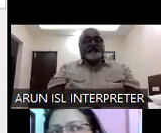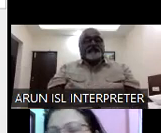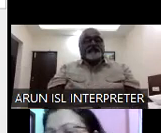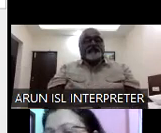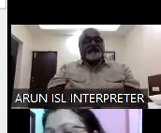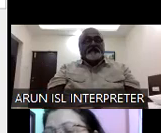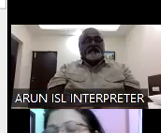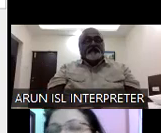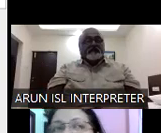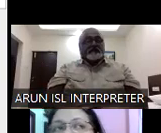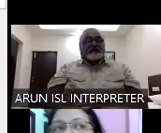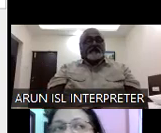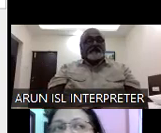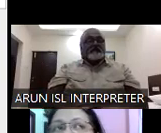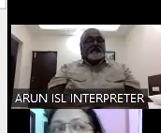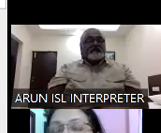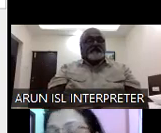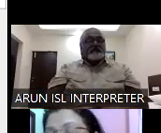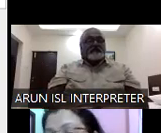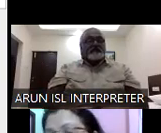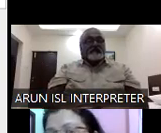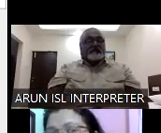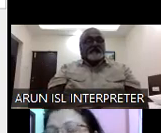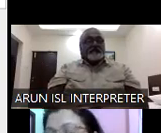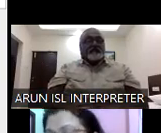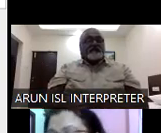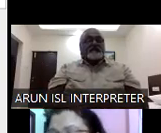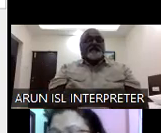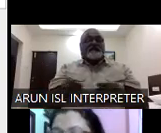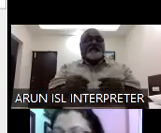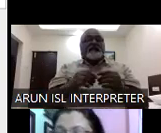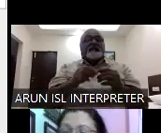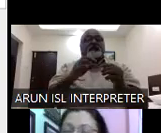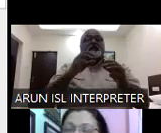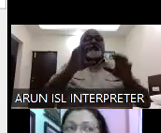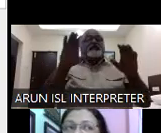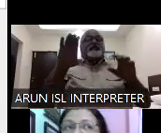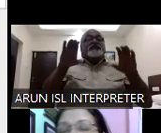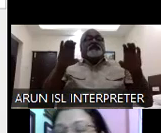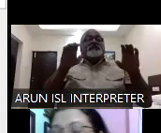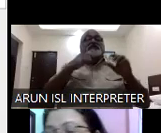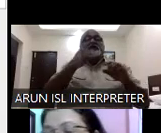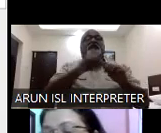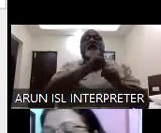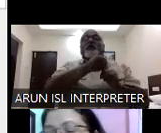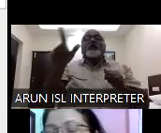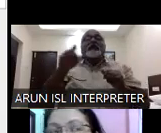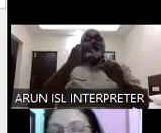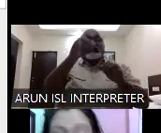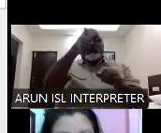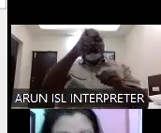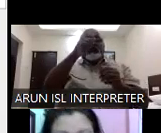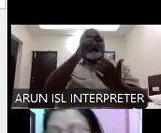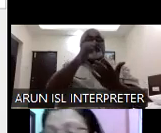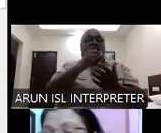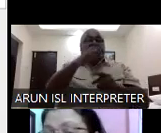the Constitution is aimed to give justice to every citizen of its country. And the government has to, the second